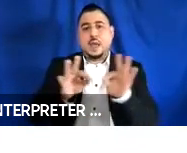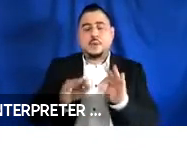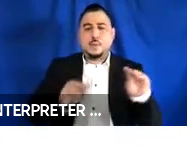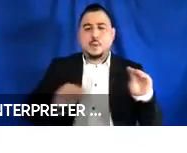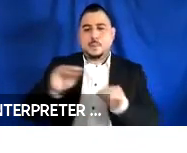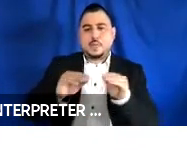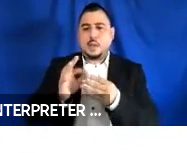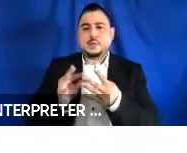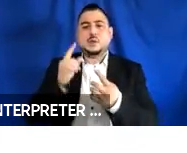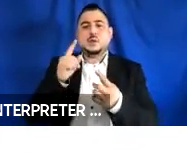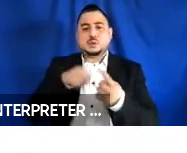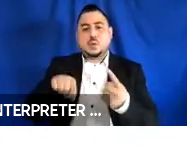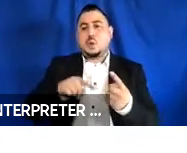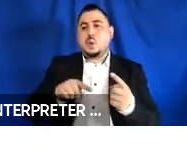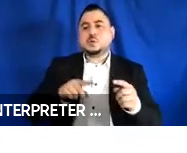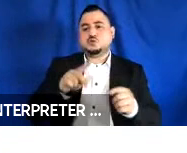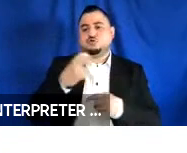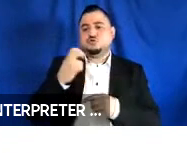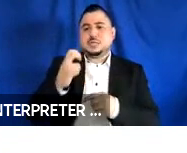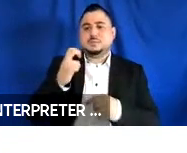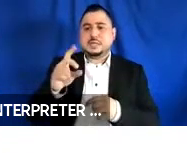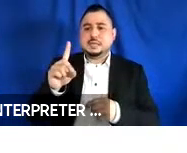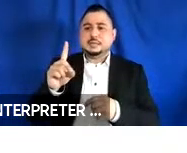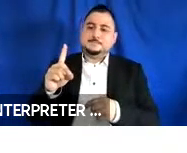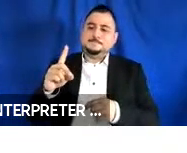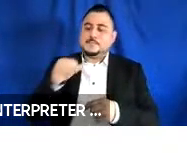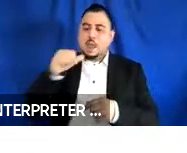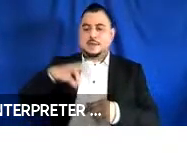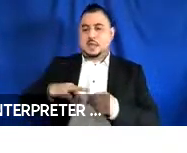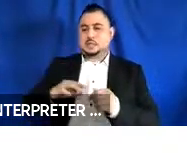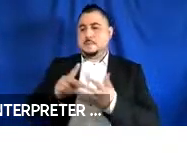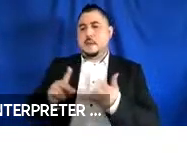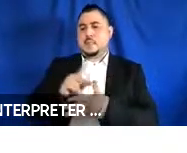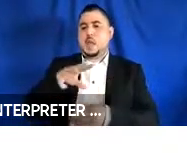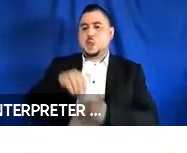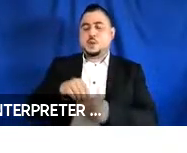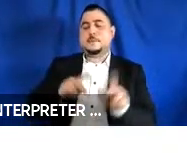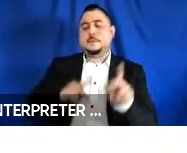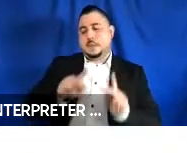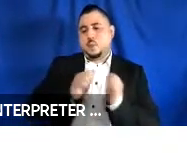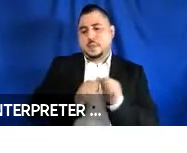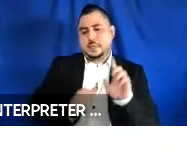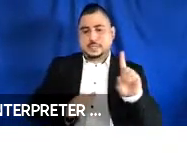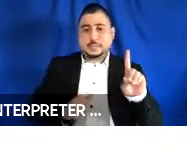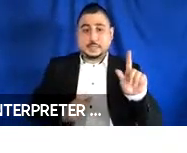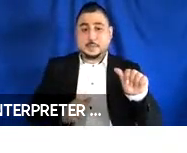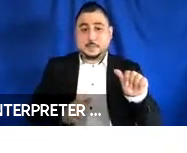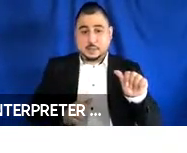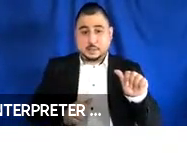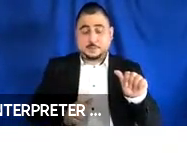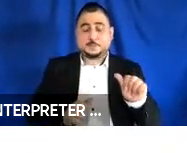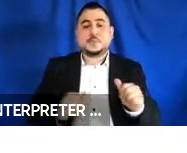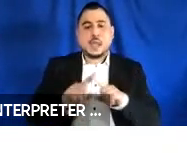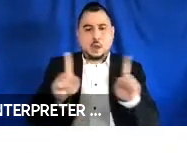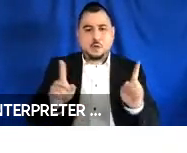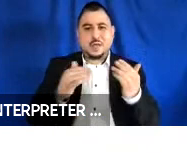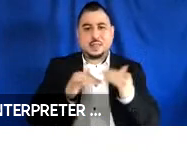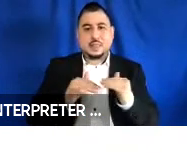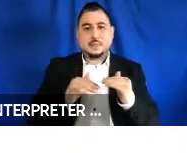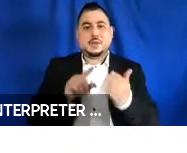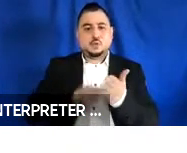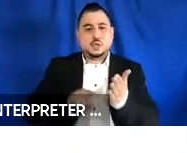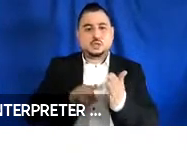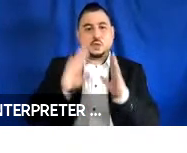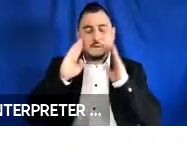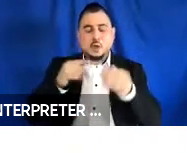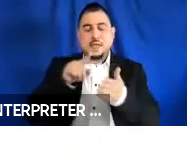the transportation disadvantaged population, including persons with disabilities. However, there's limited research focused